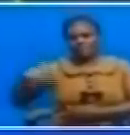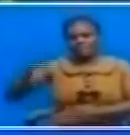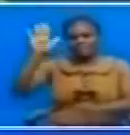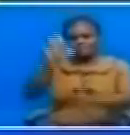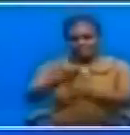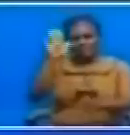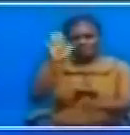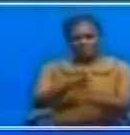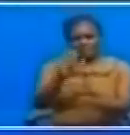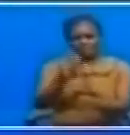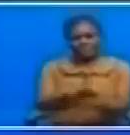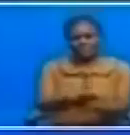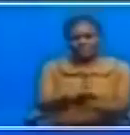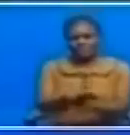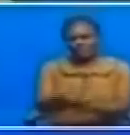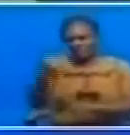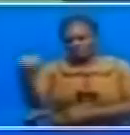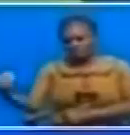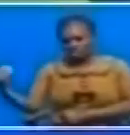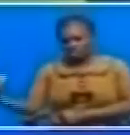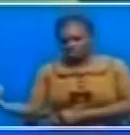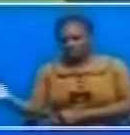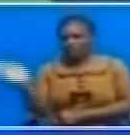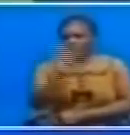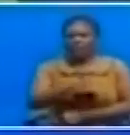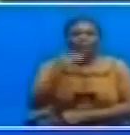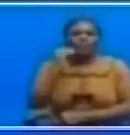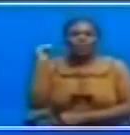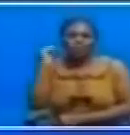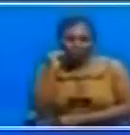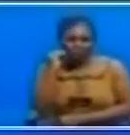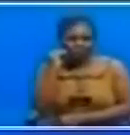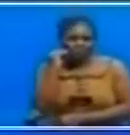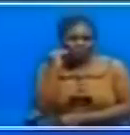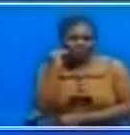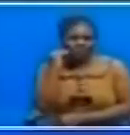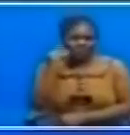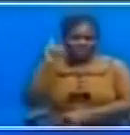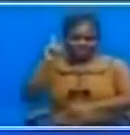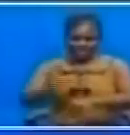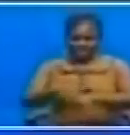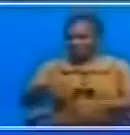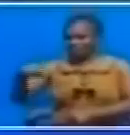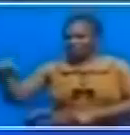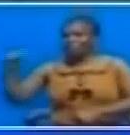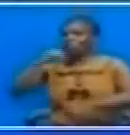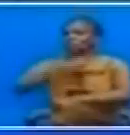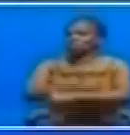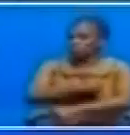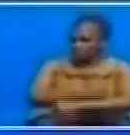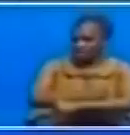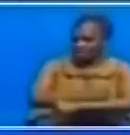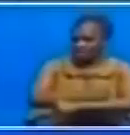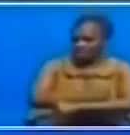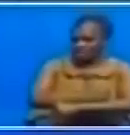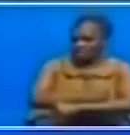millions of our children have stayed home, and when they have gone to school,